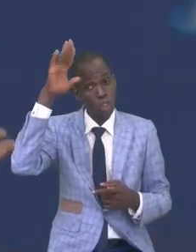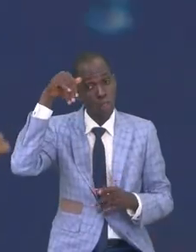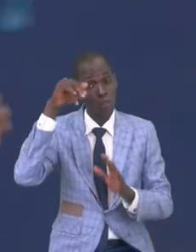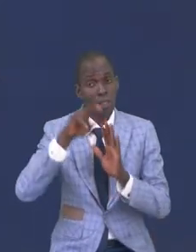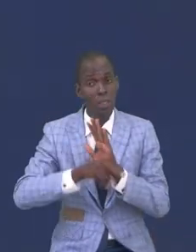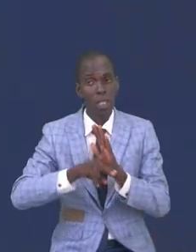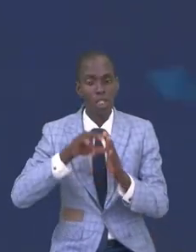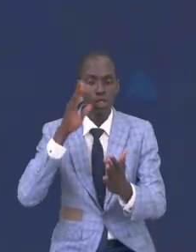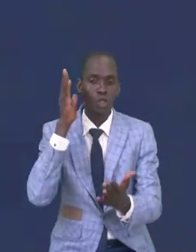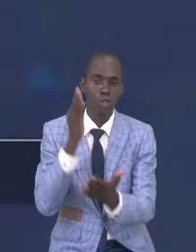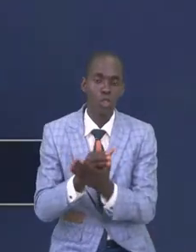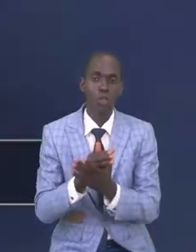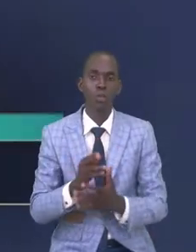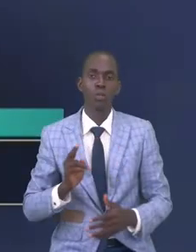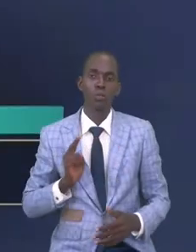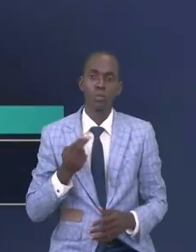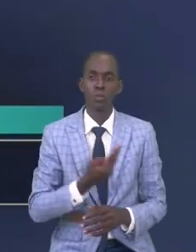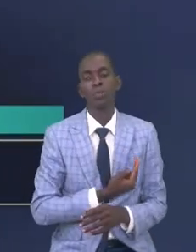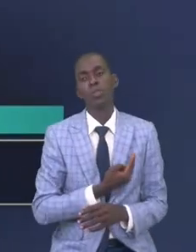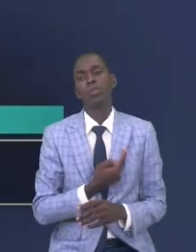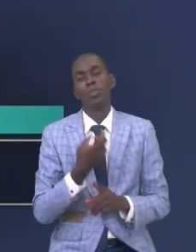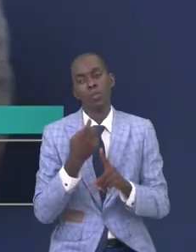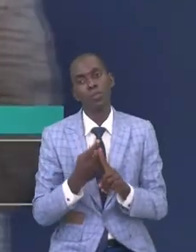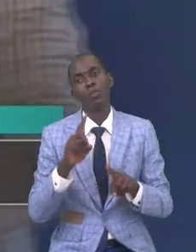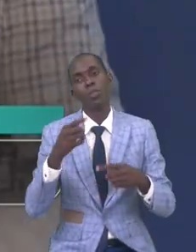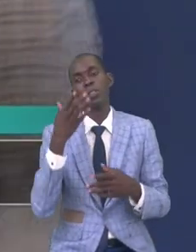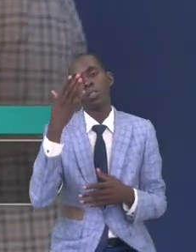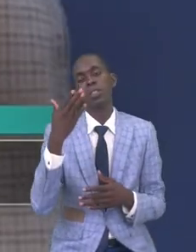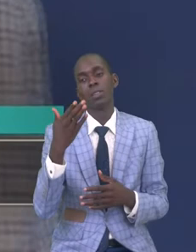us from getting the infirmity,